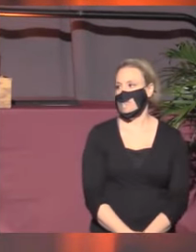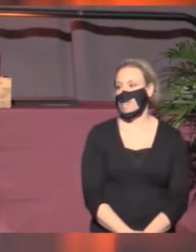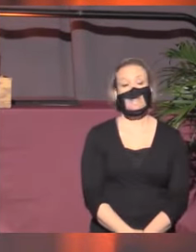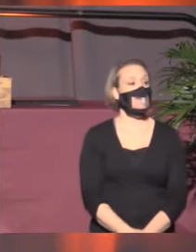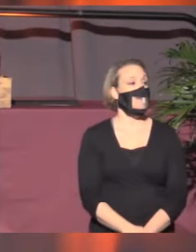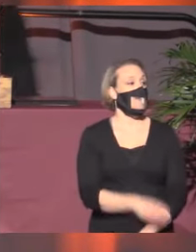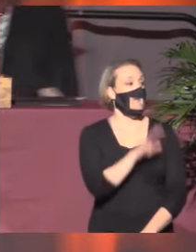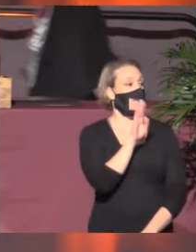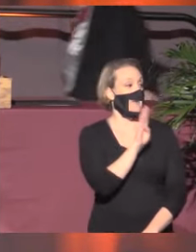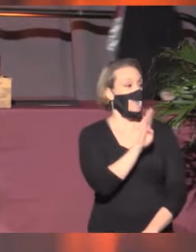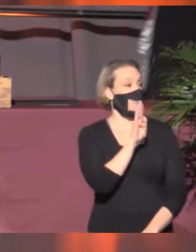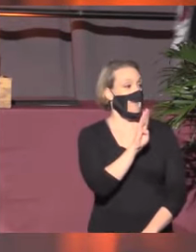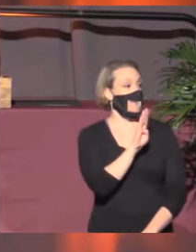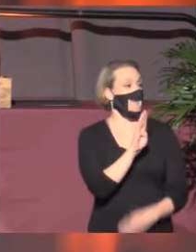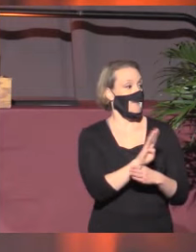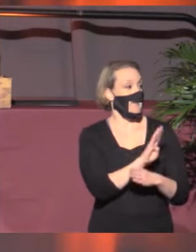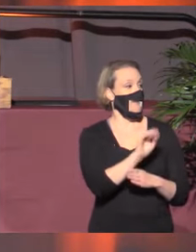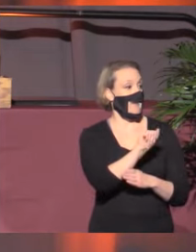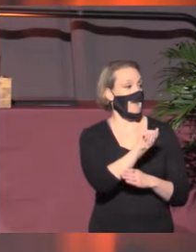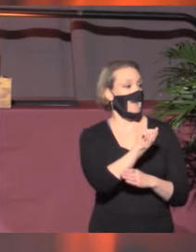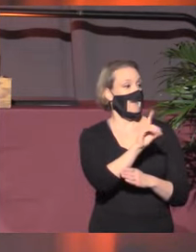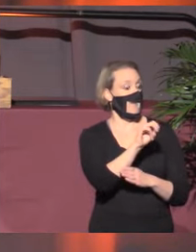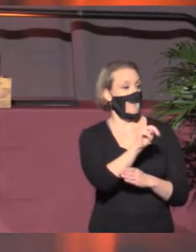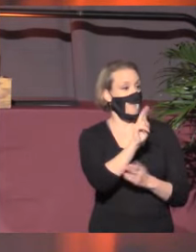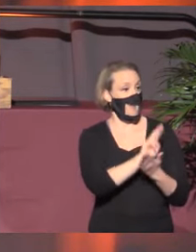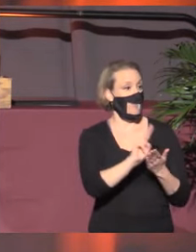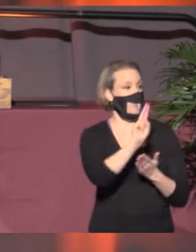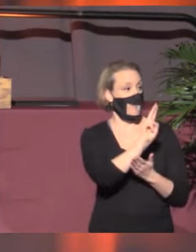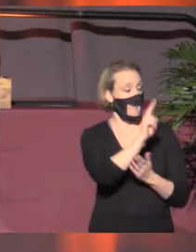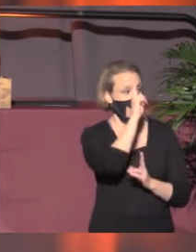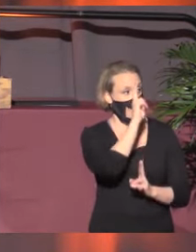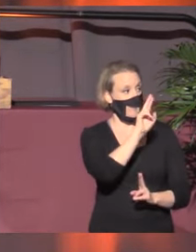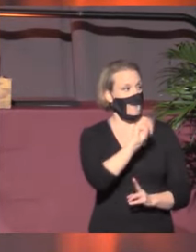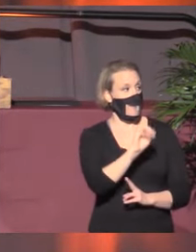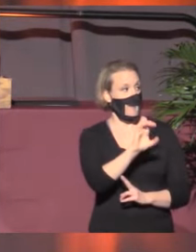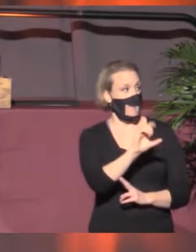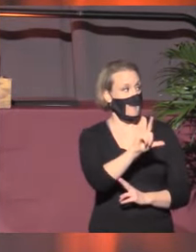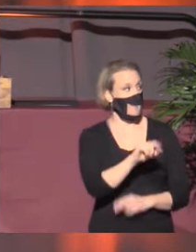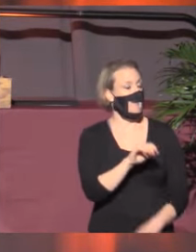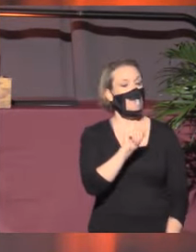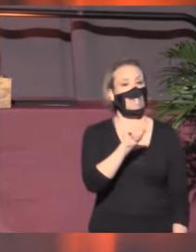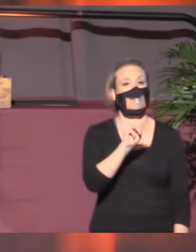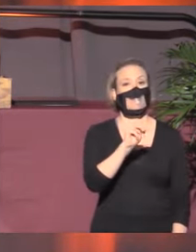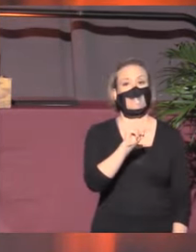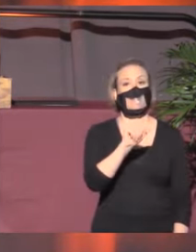Bachelor of Business Administration, University Honors, magna cum laude, Amanda Pearl Danielson.